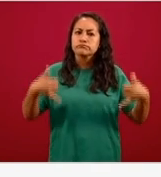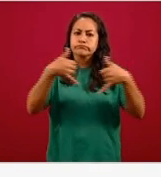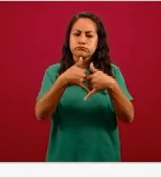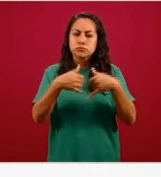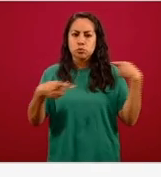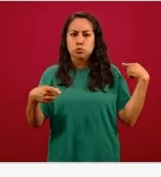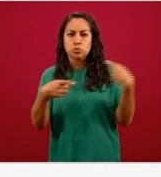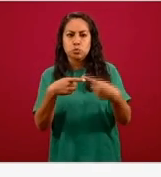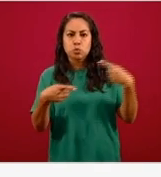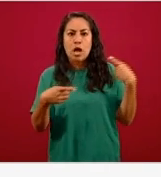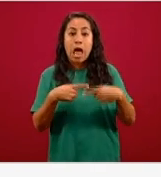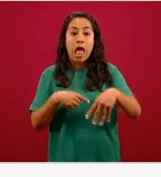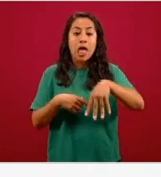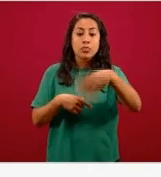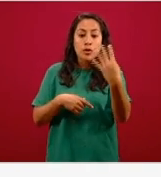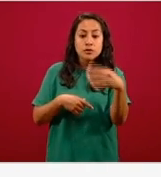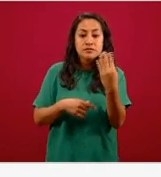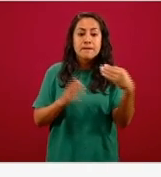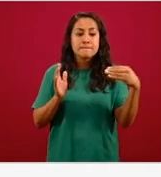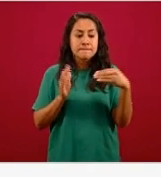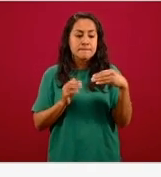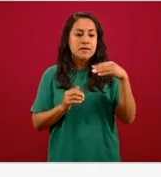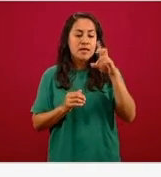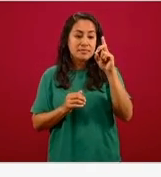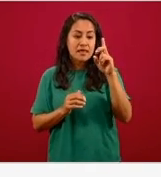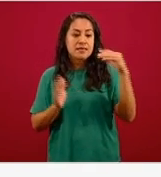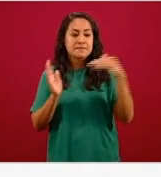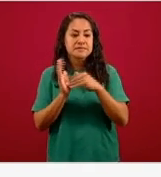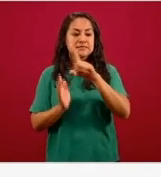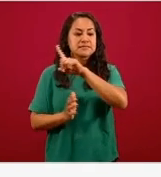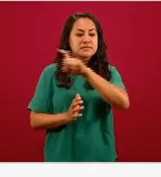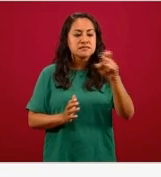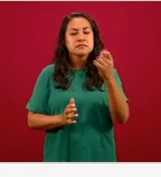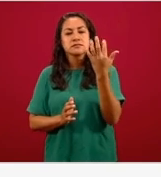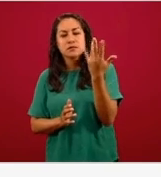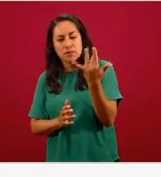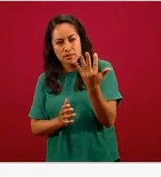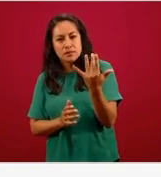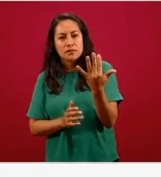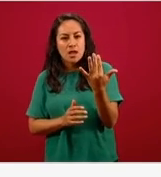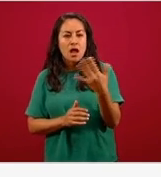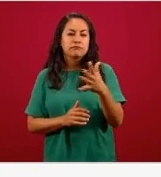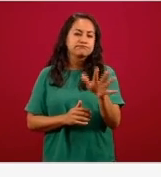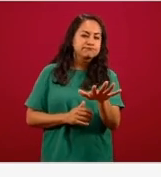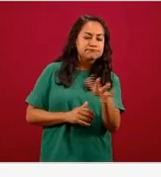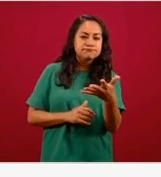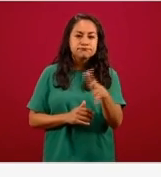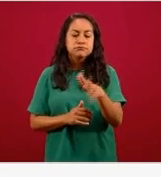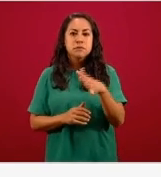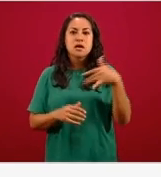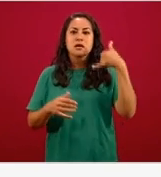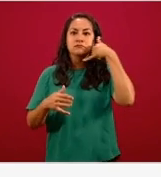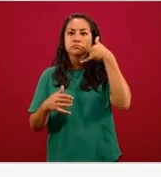800-0044-800, which is a special number for COVID-19 inquiries.